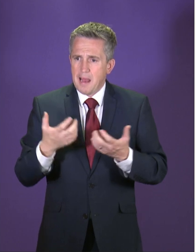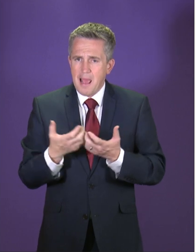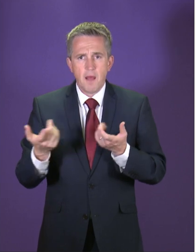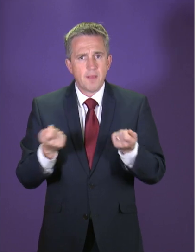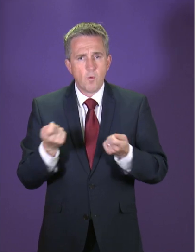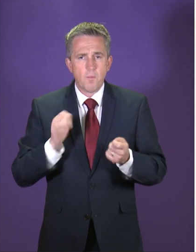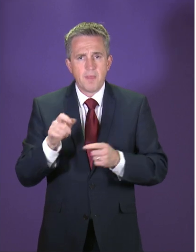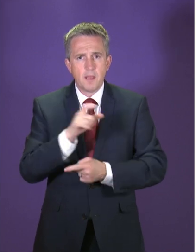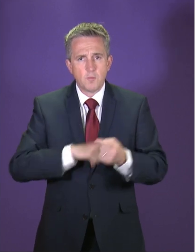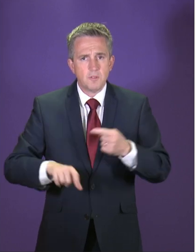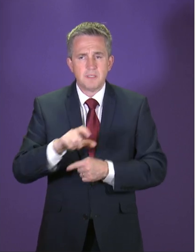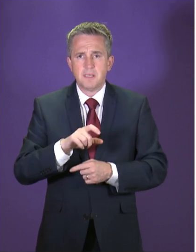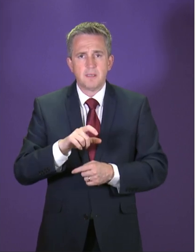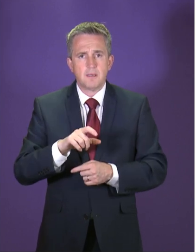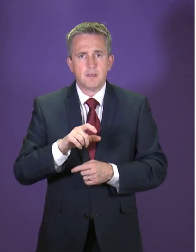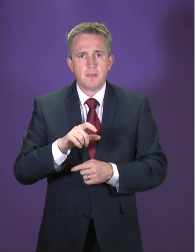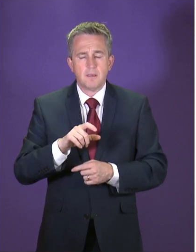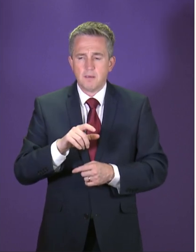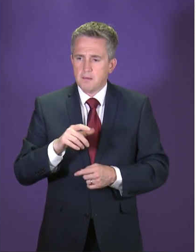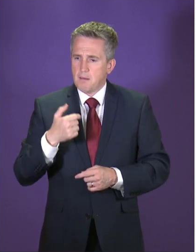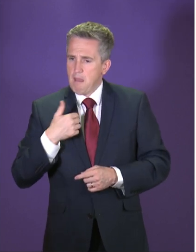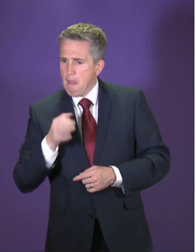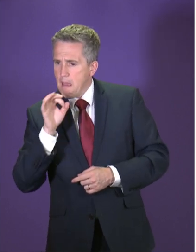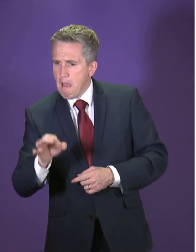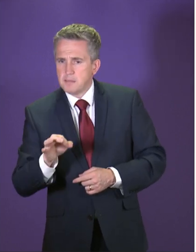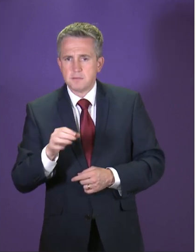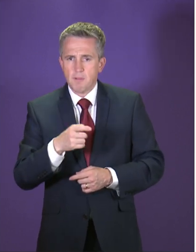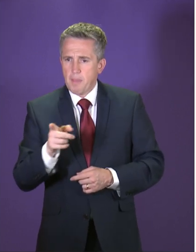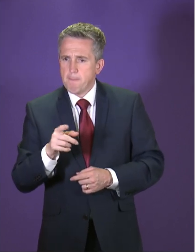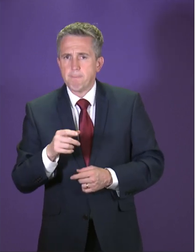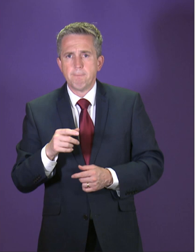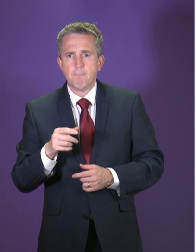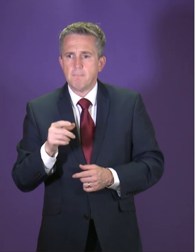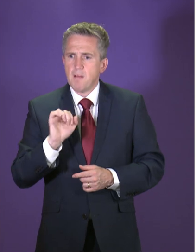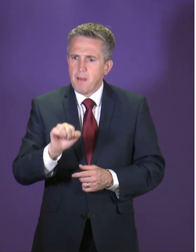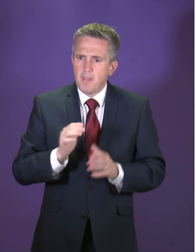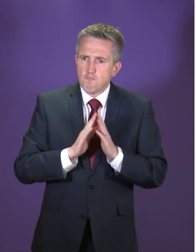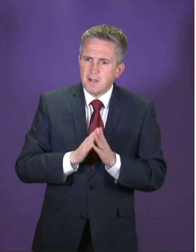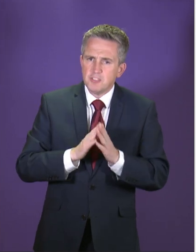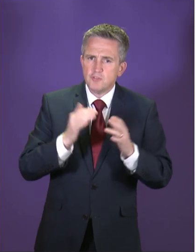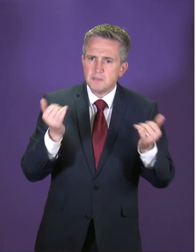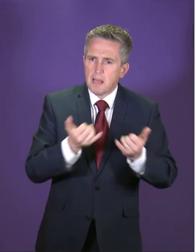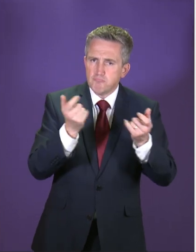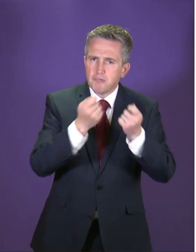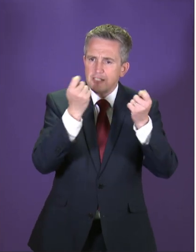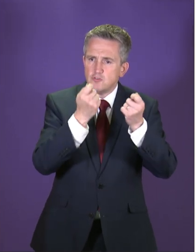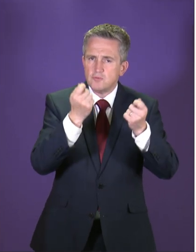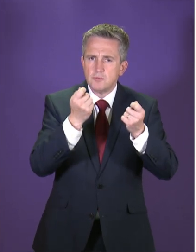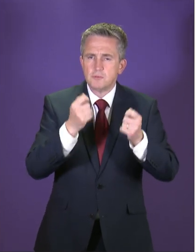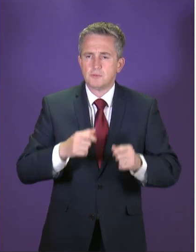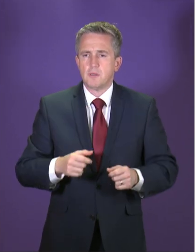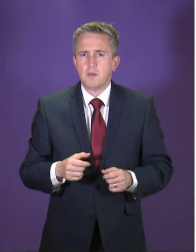community, what are their celebration in the religious dimension? What are